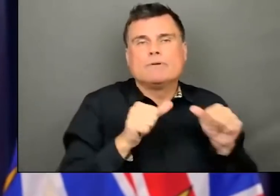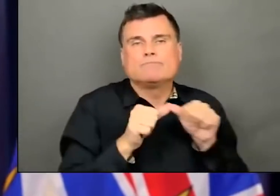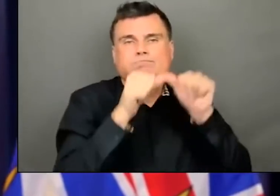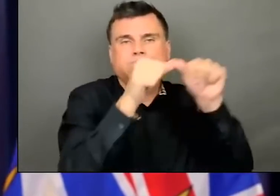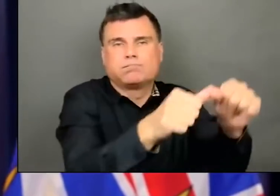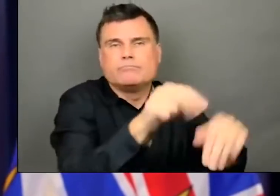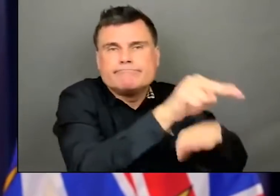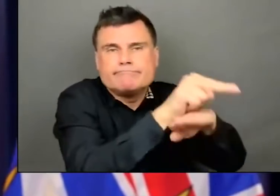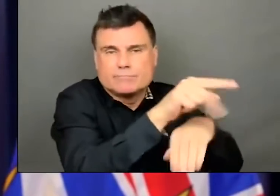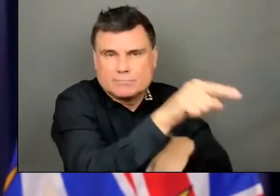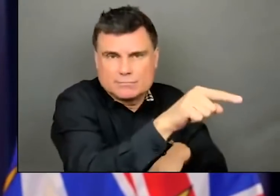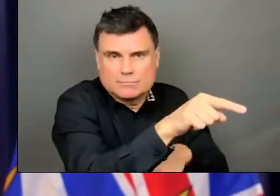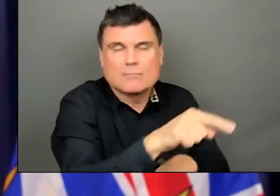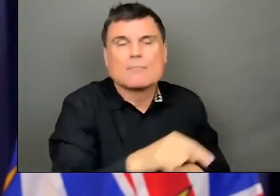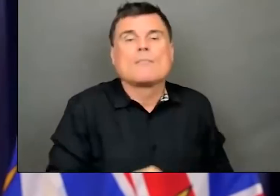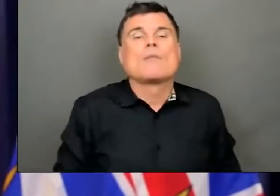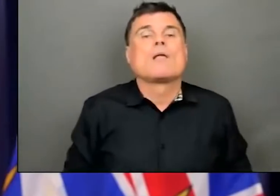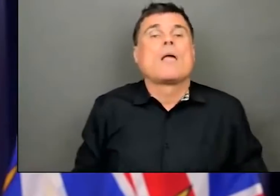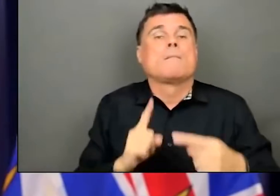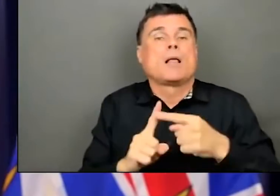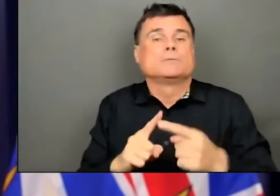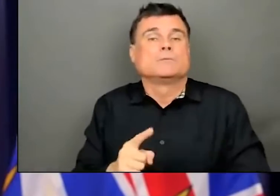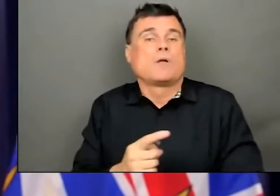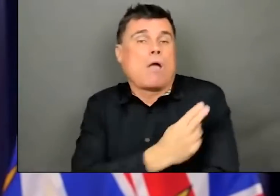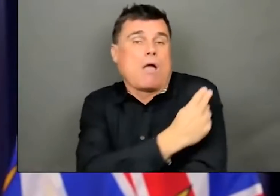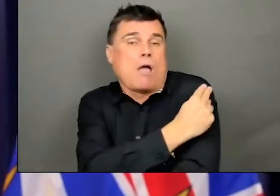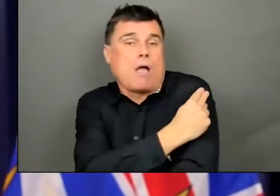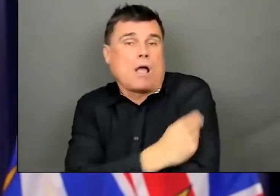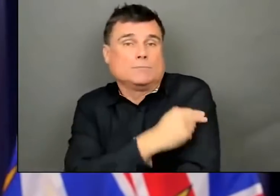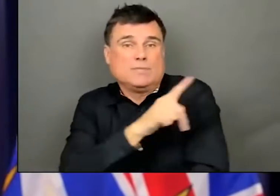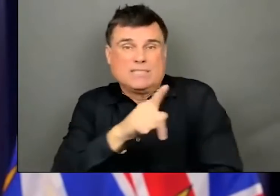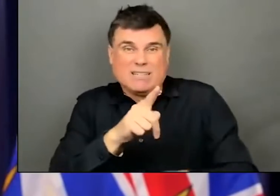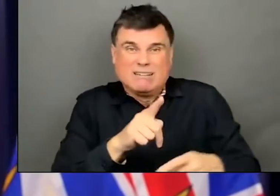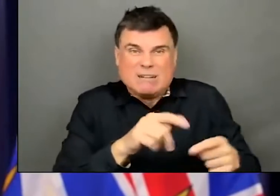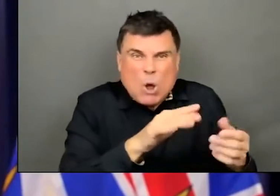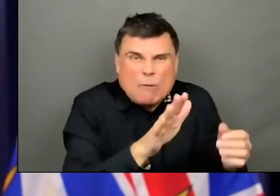the usual updates on surgical and on